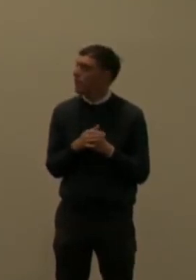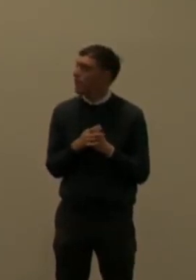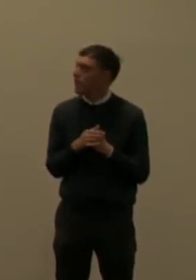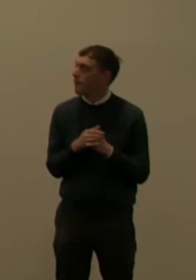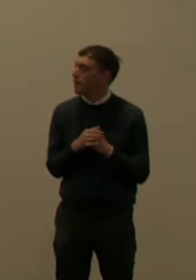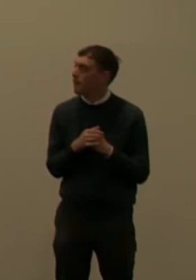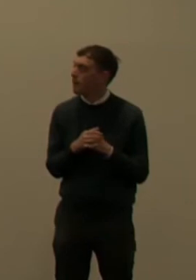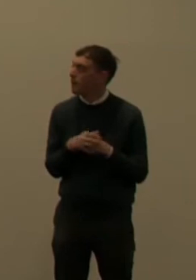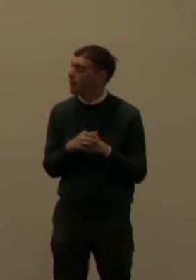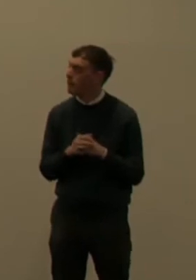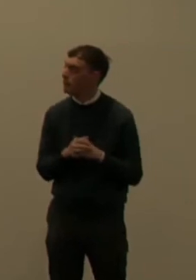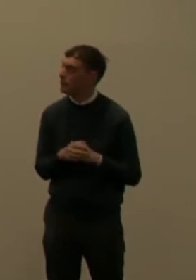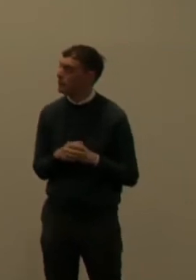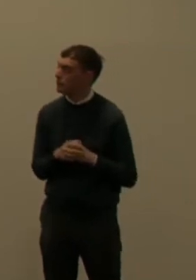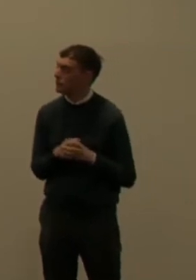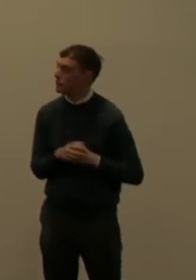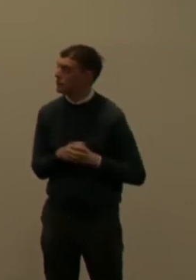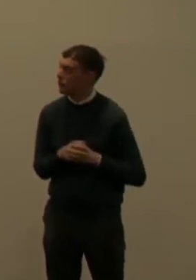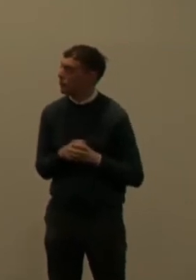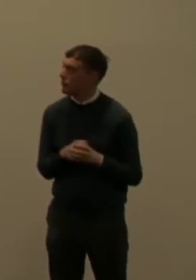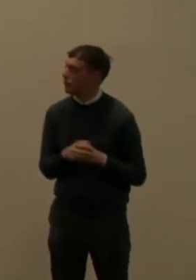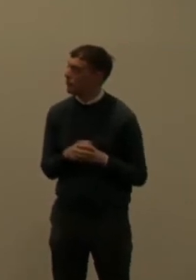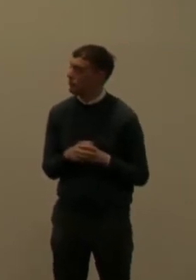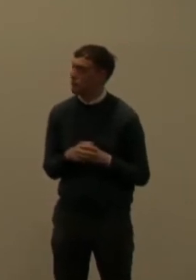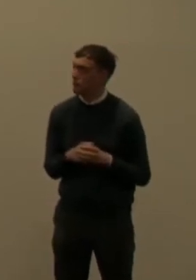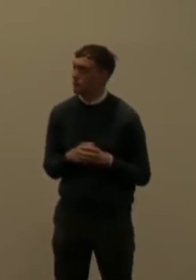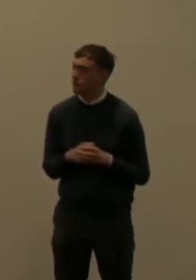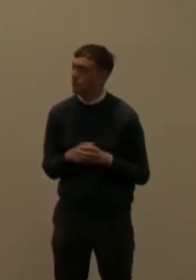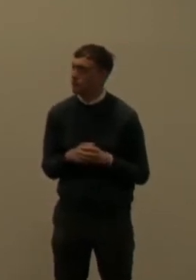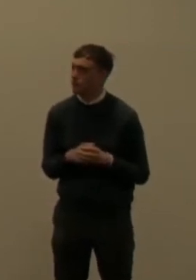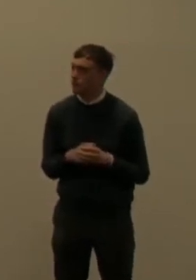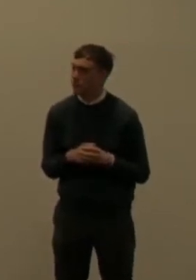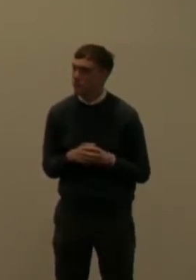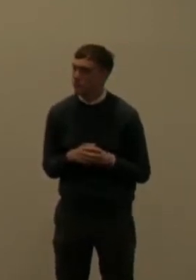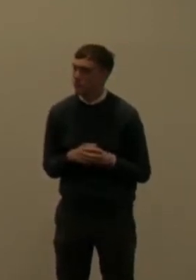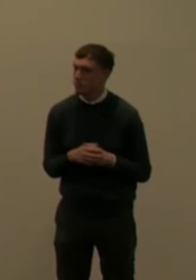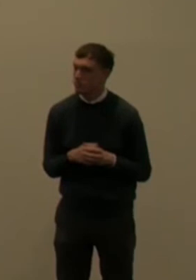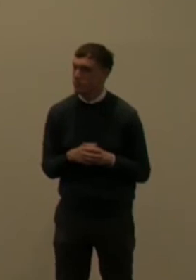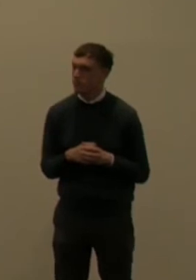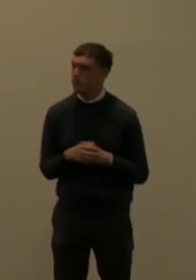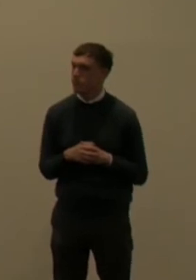here. Let me just see the configuration where I put it.